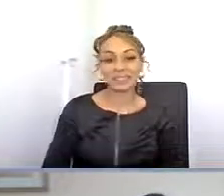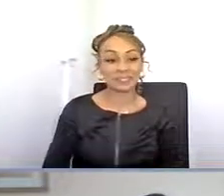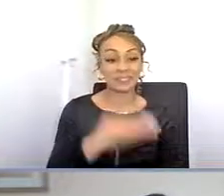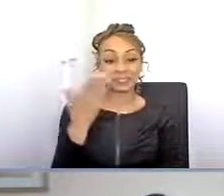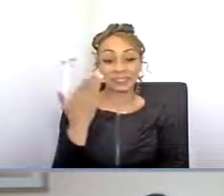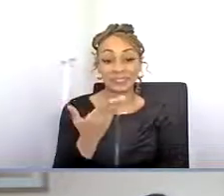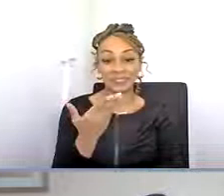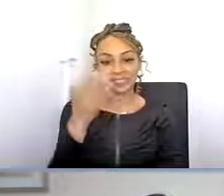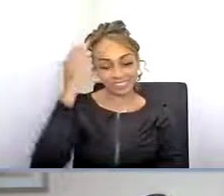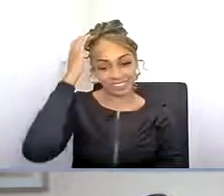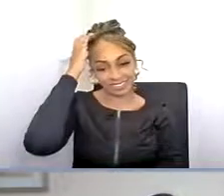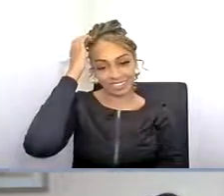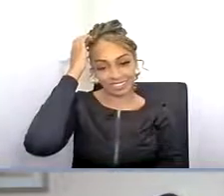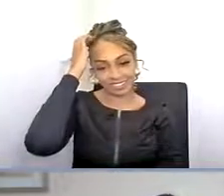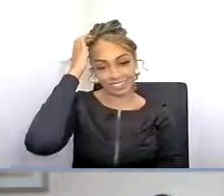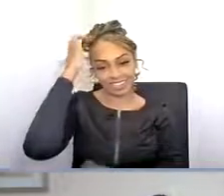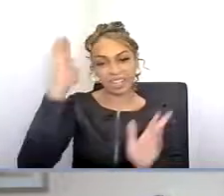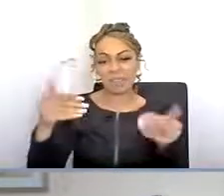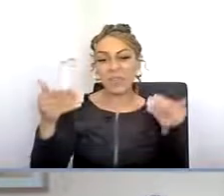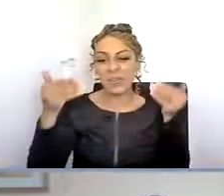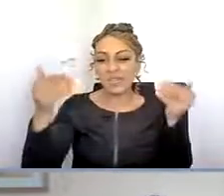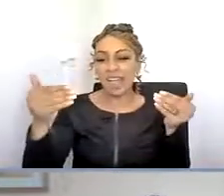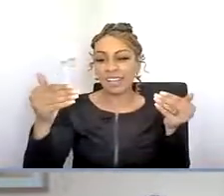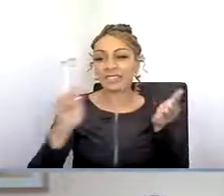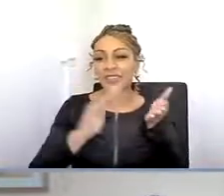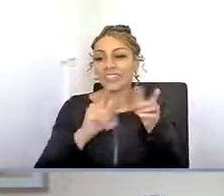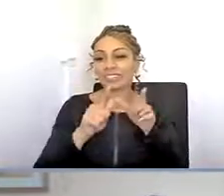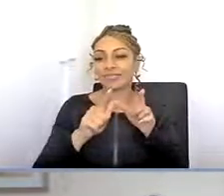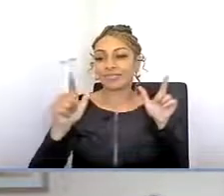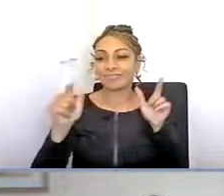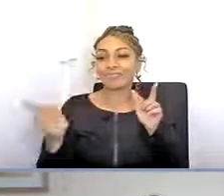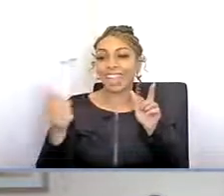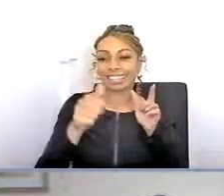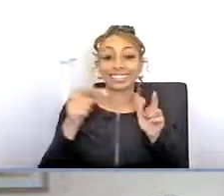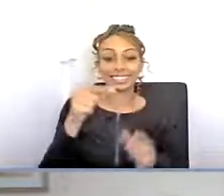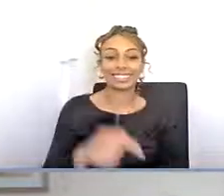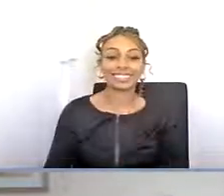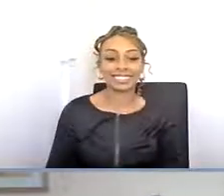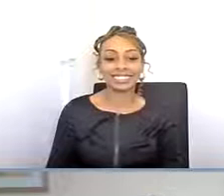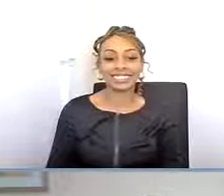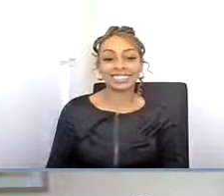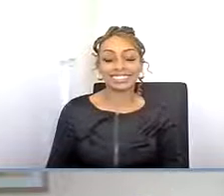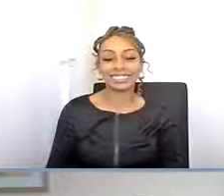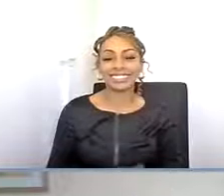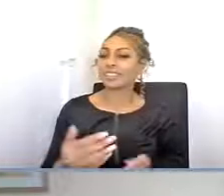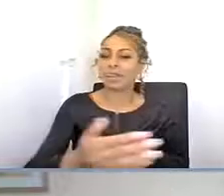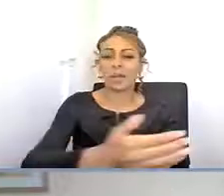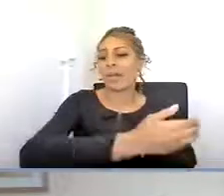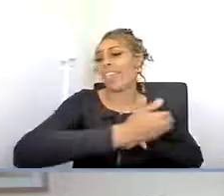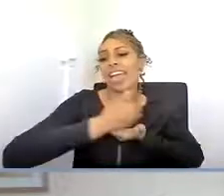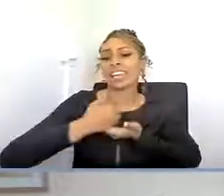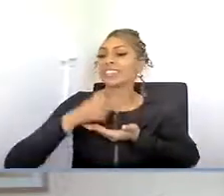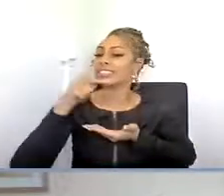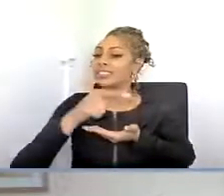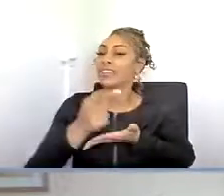Just going to move on to my slide here. So collections, of course, they're about the